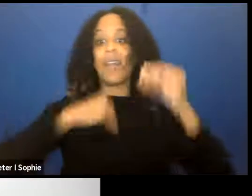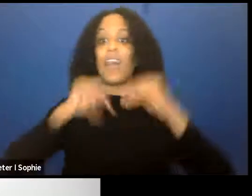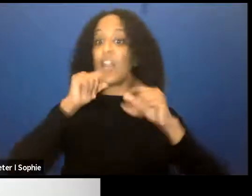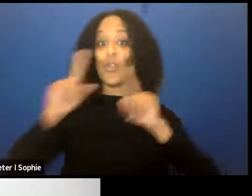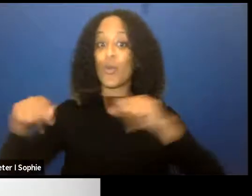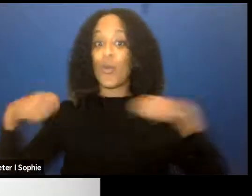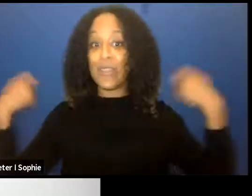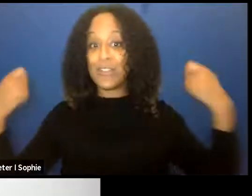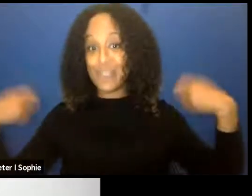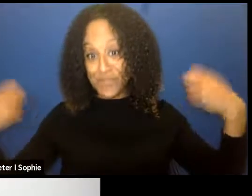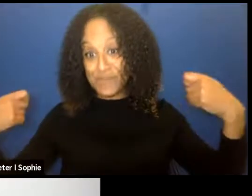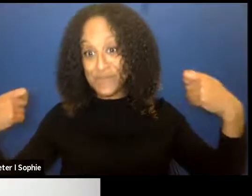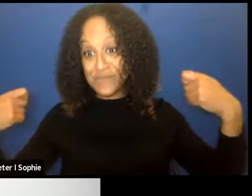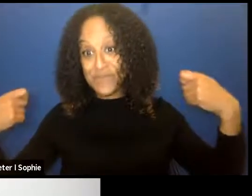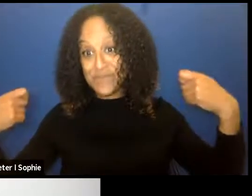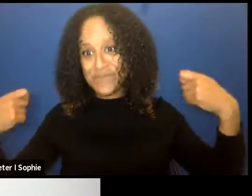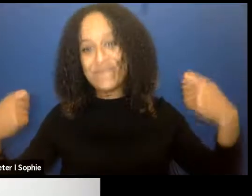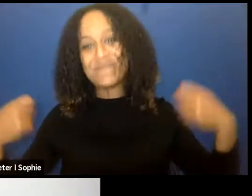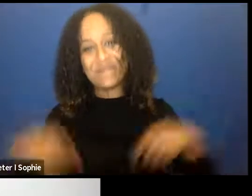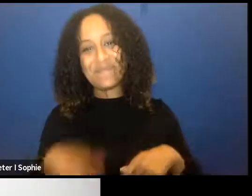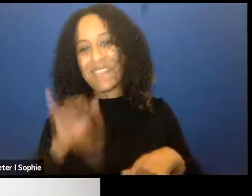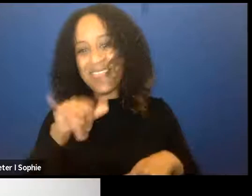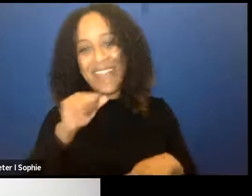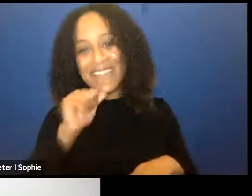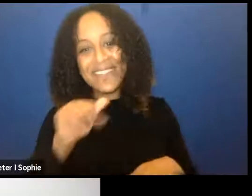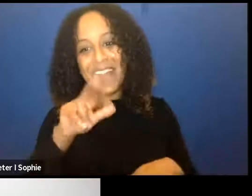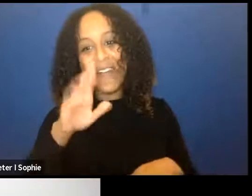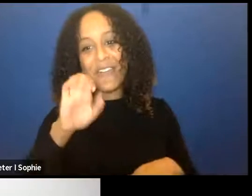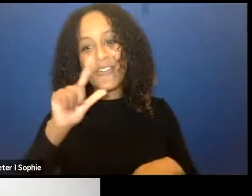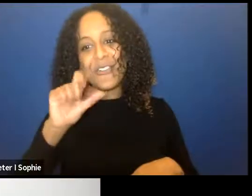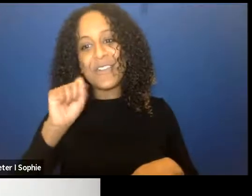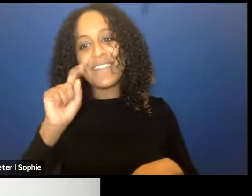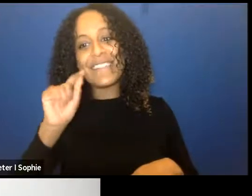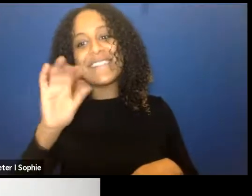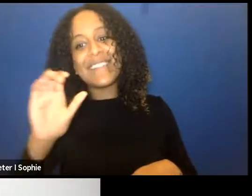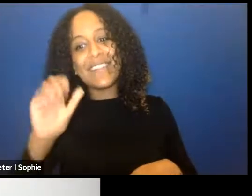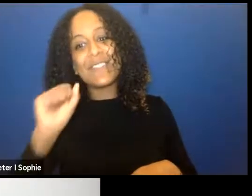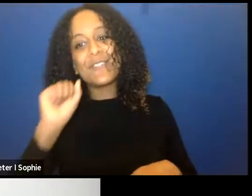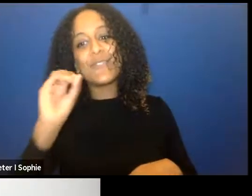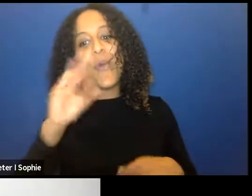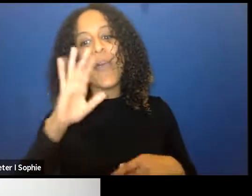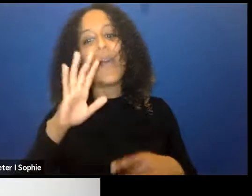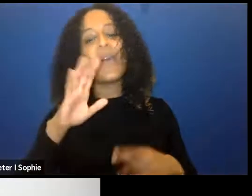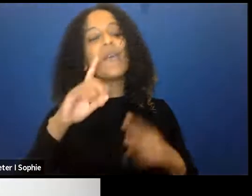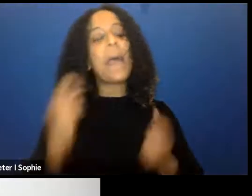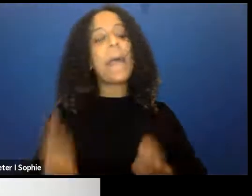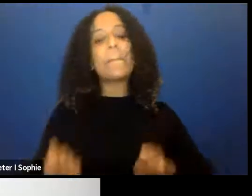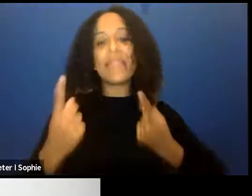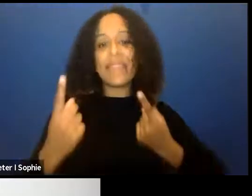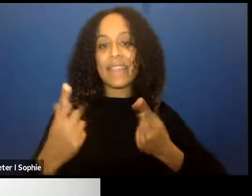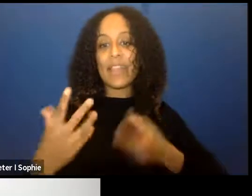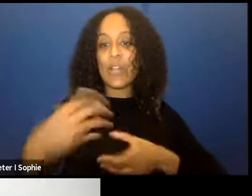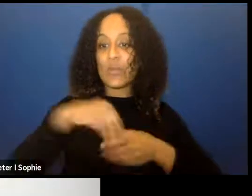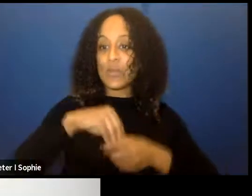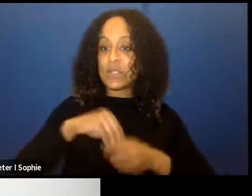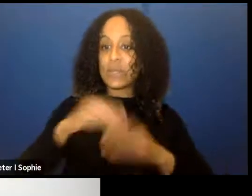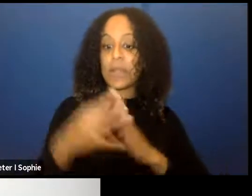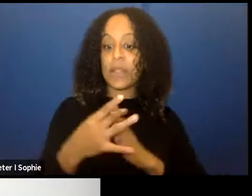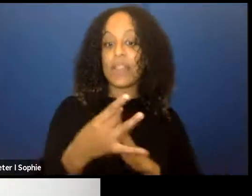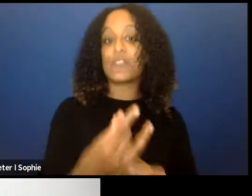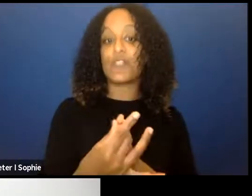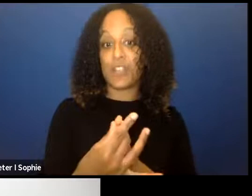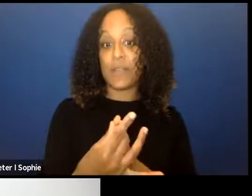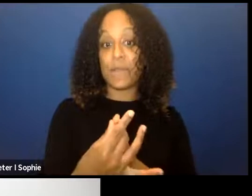gym. That's not realistic. So I always think about empathy and inclusive leadership